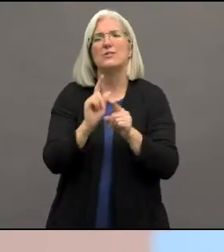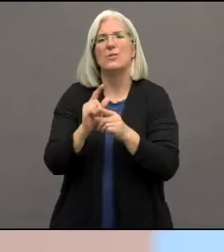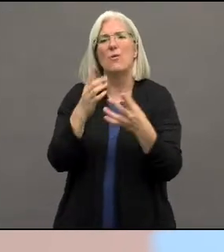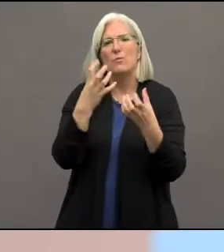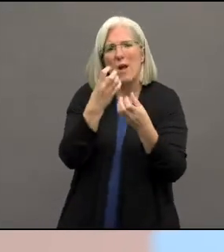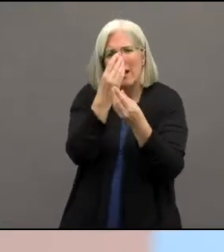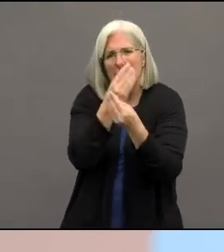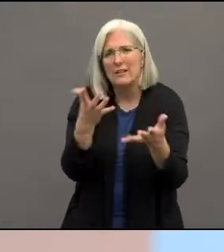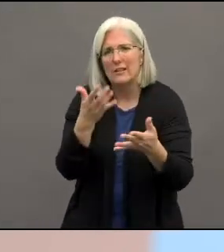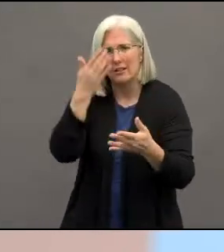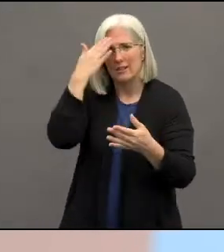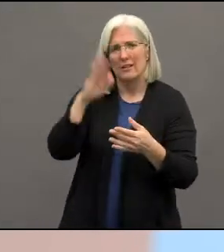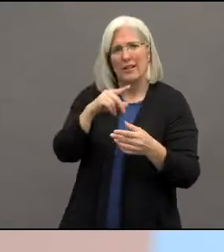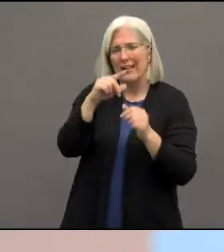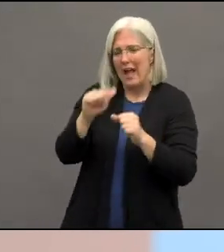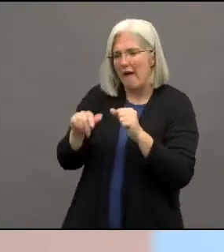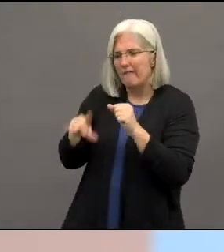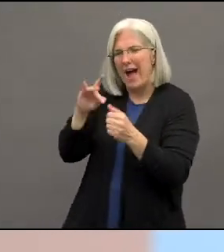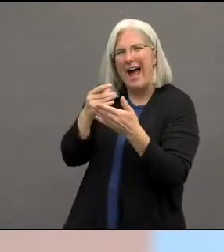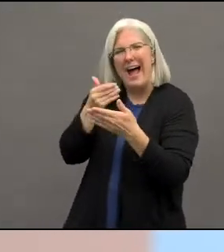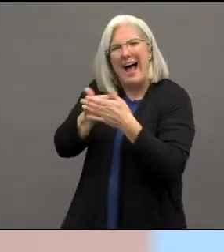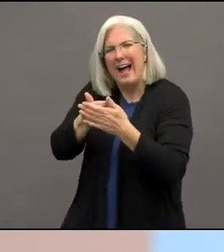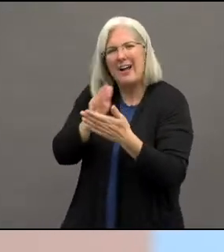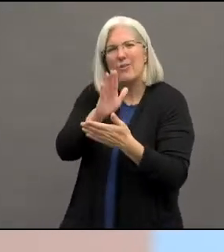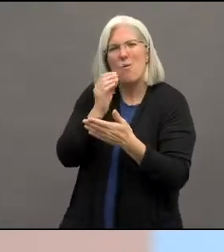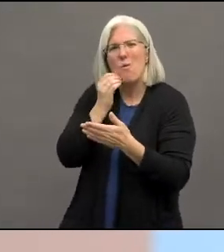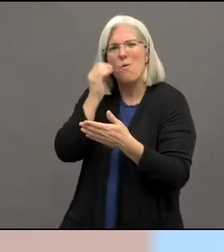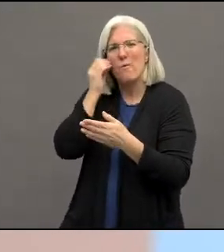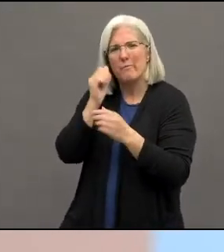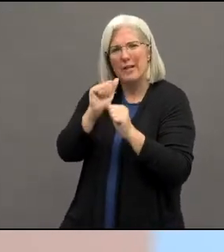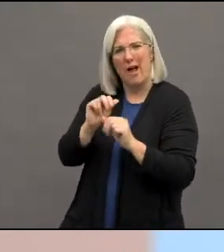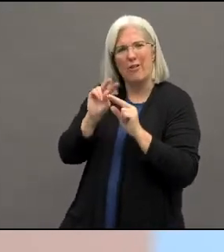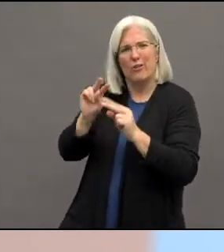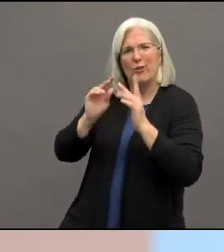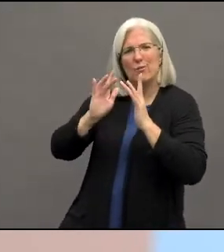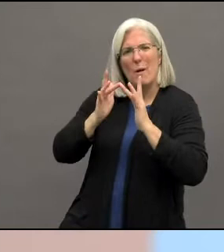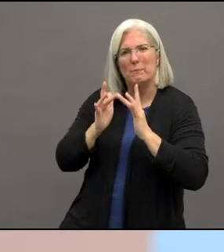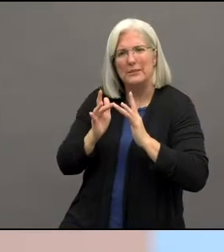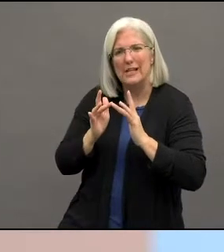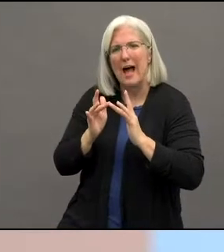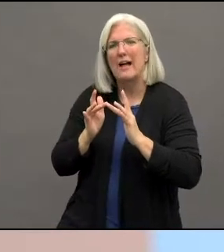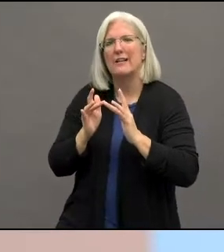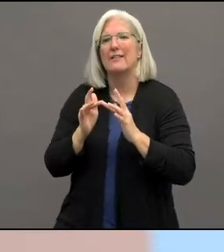testing site is. The website is appearing right now on your screens, and that is